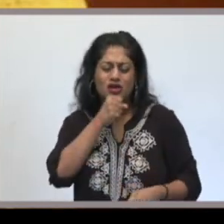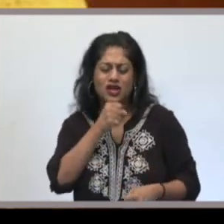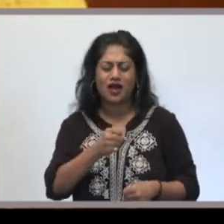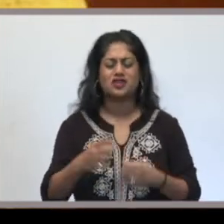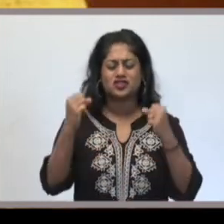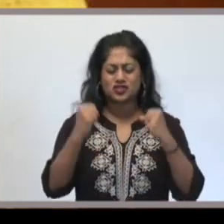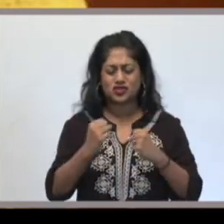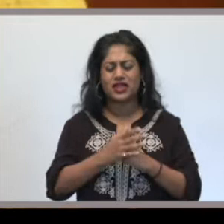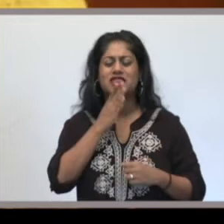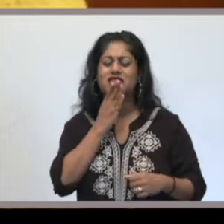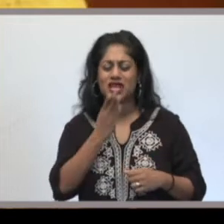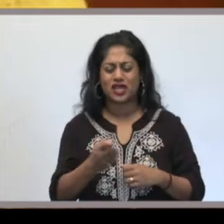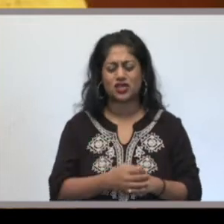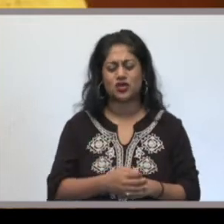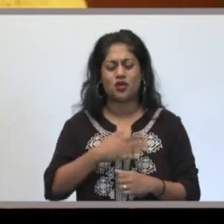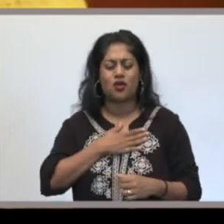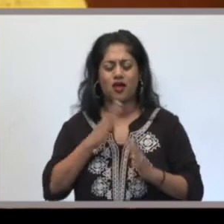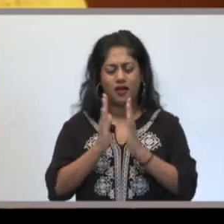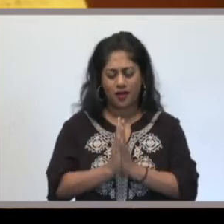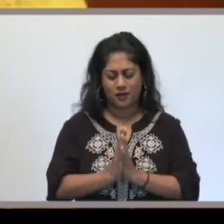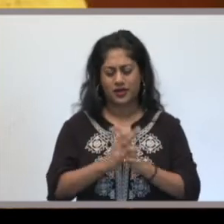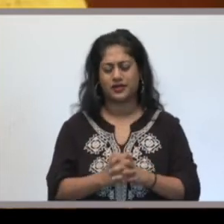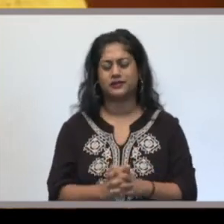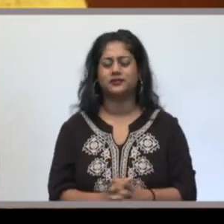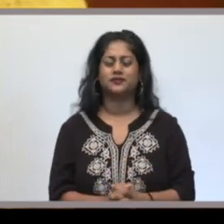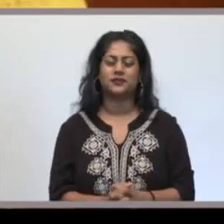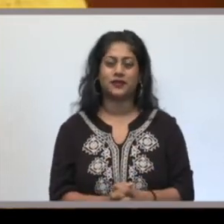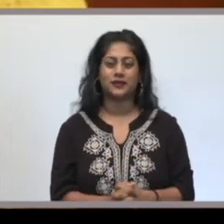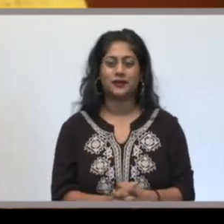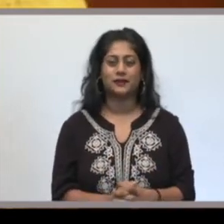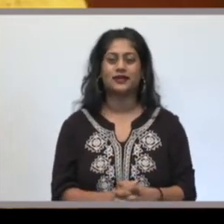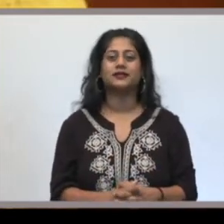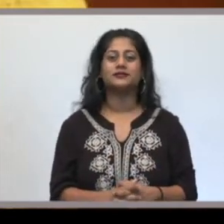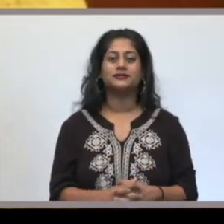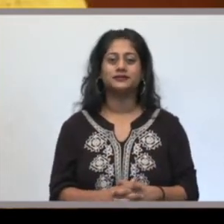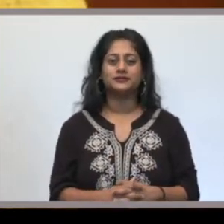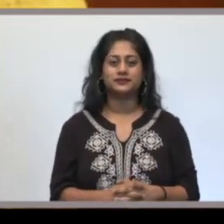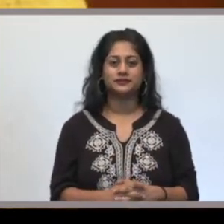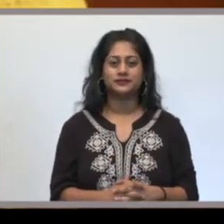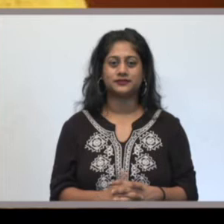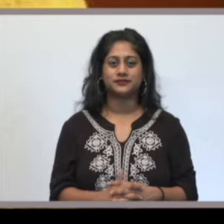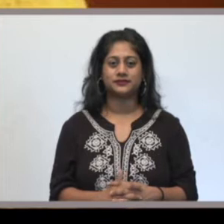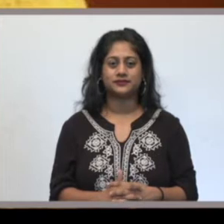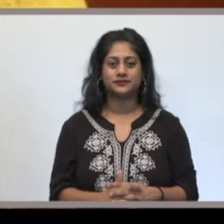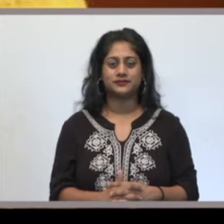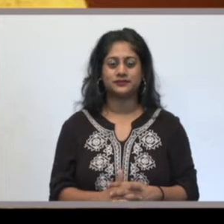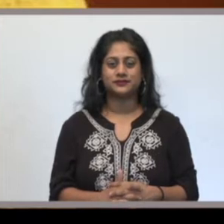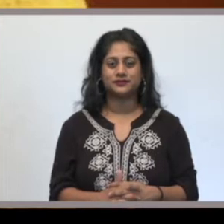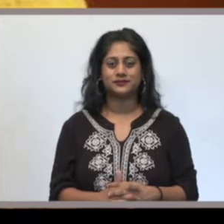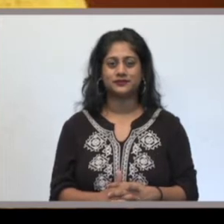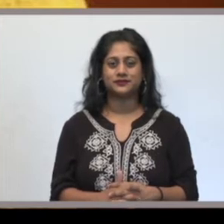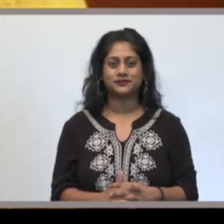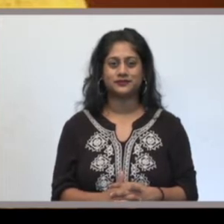change us according to your word. In Jesus' name. And everybody said, amen and amen.